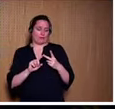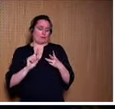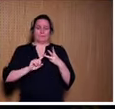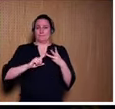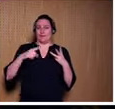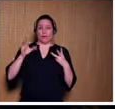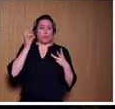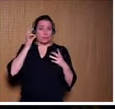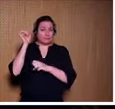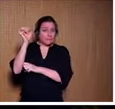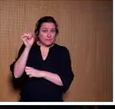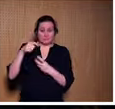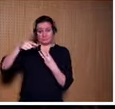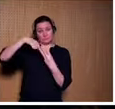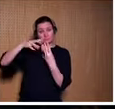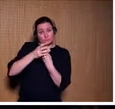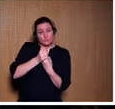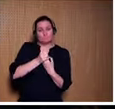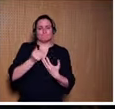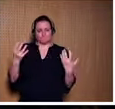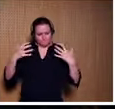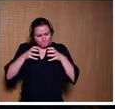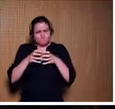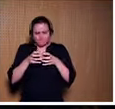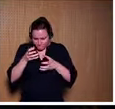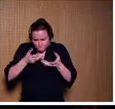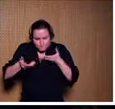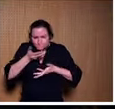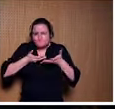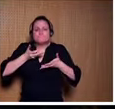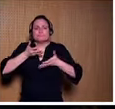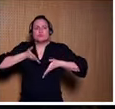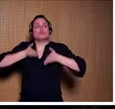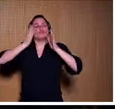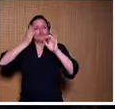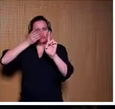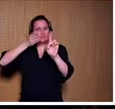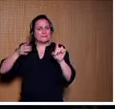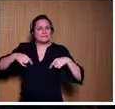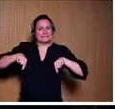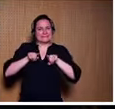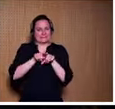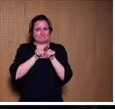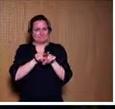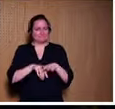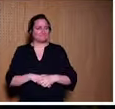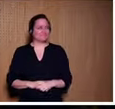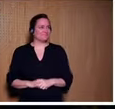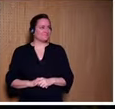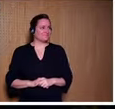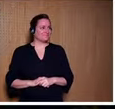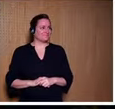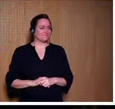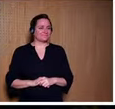past achievements and progress together to advance further. Well, that's very easy to be said, but actually quite difficult to be done,